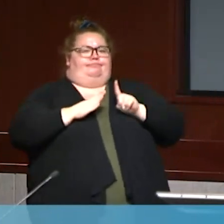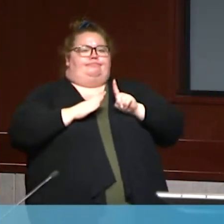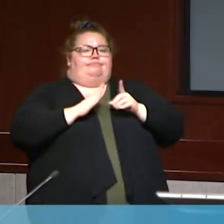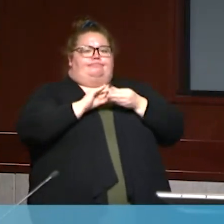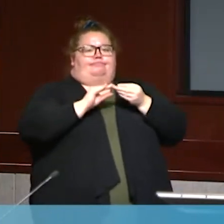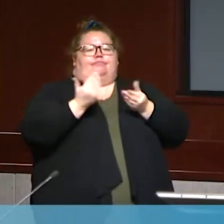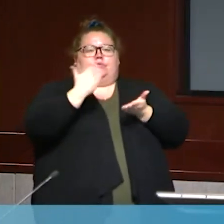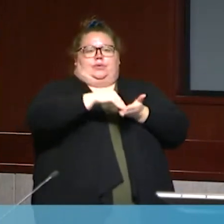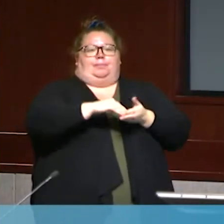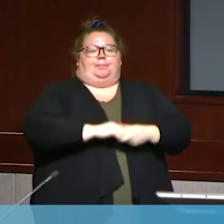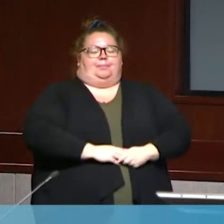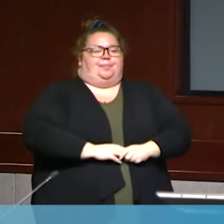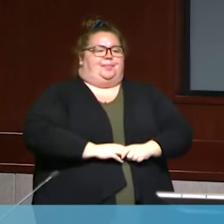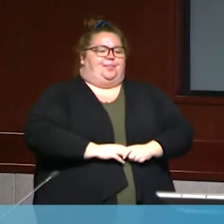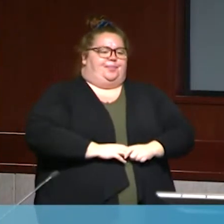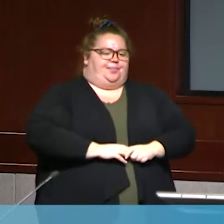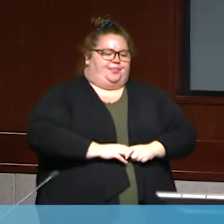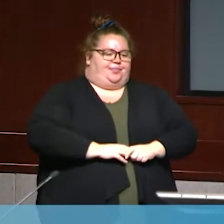earlier.